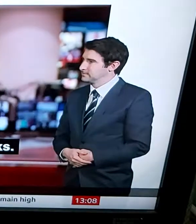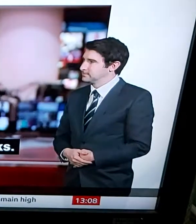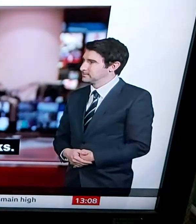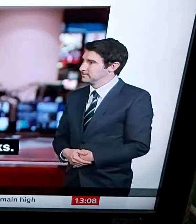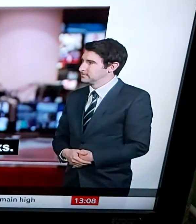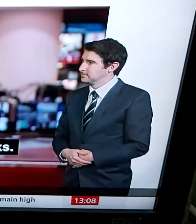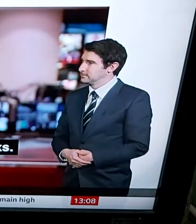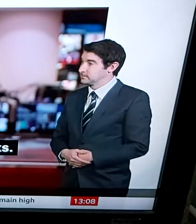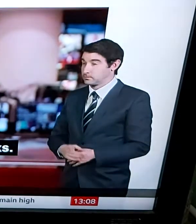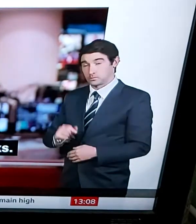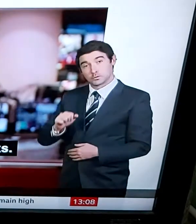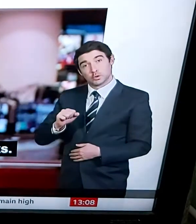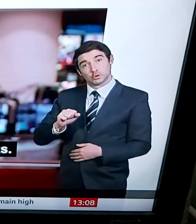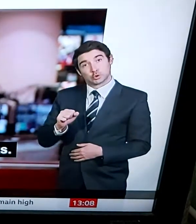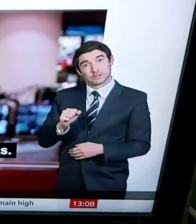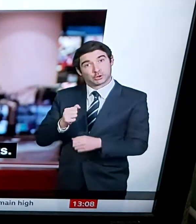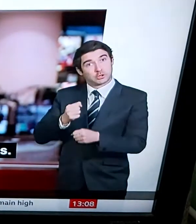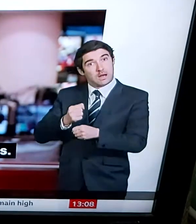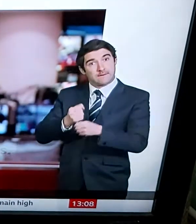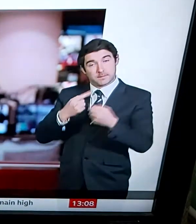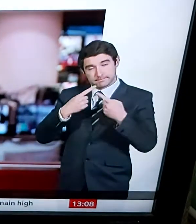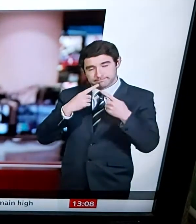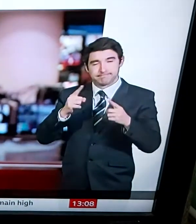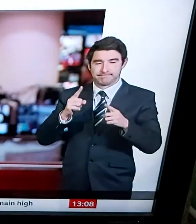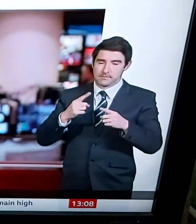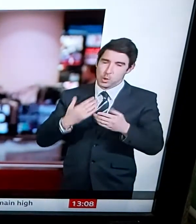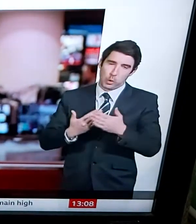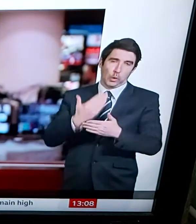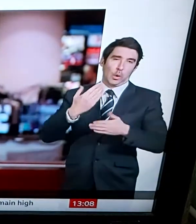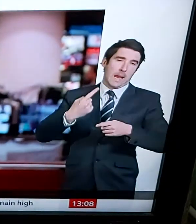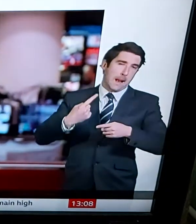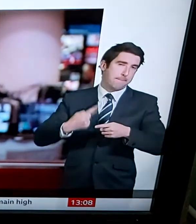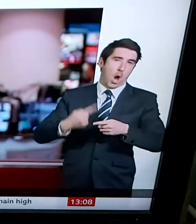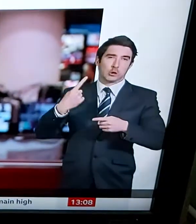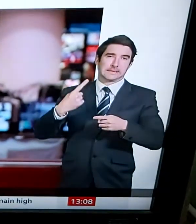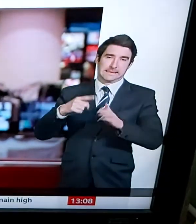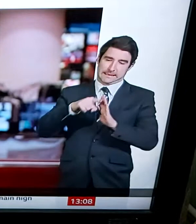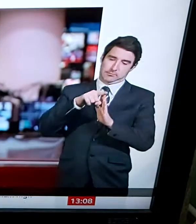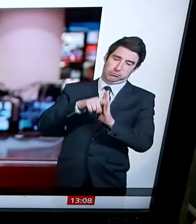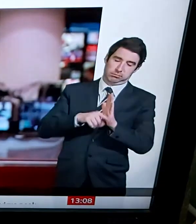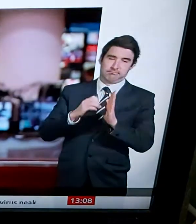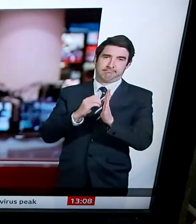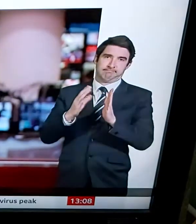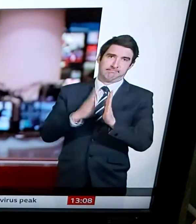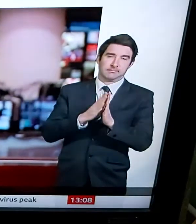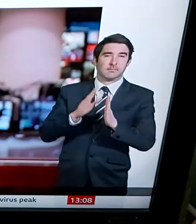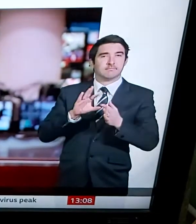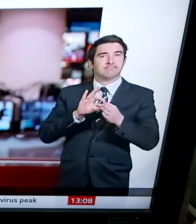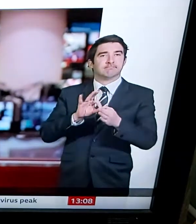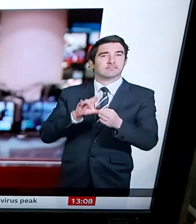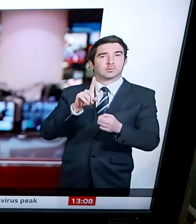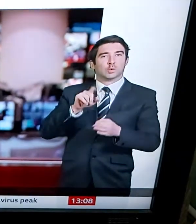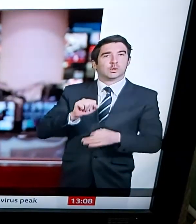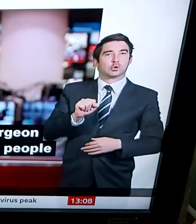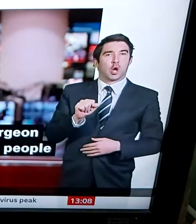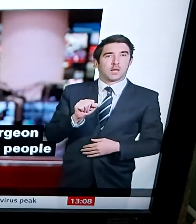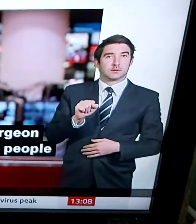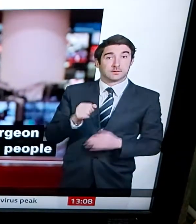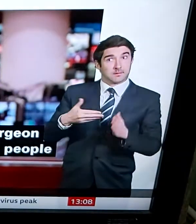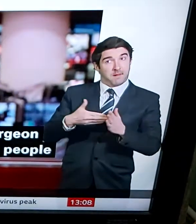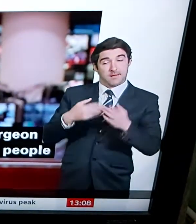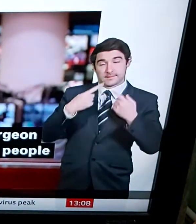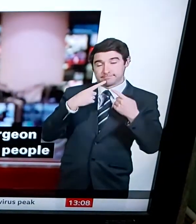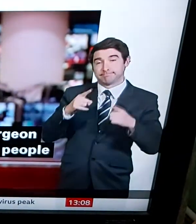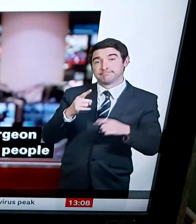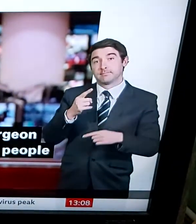Government have just announced emergency measures for Scotland. The First Minister, Nicola Sturgeon, also announced that 13 more people have died